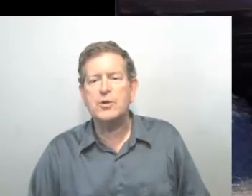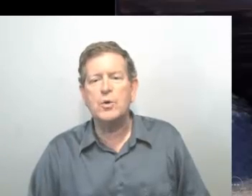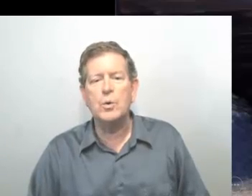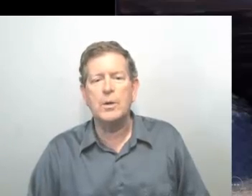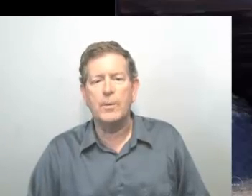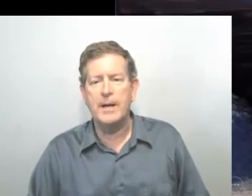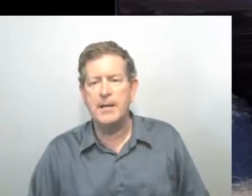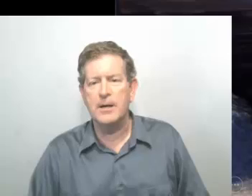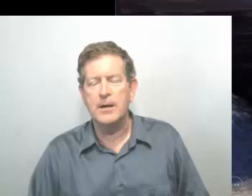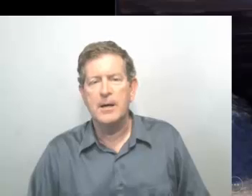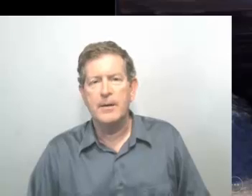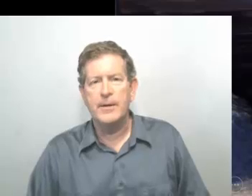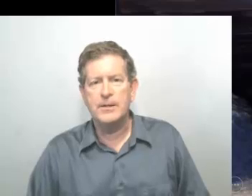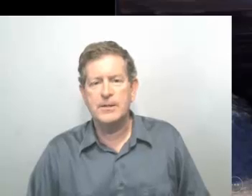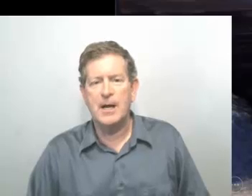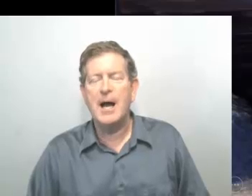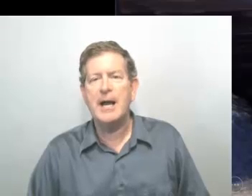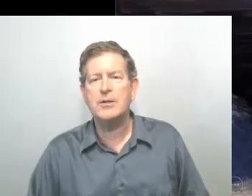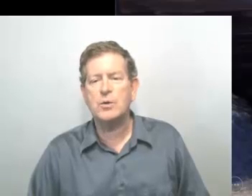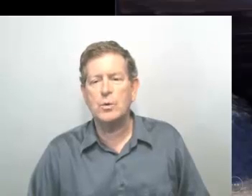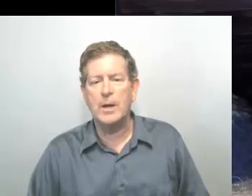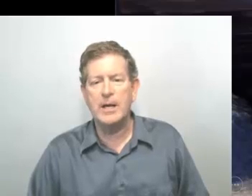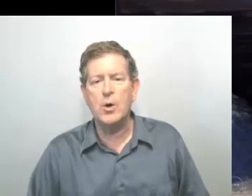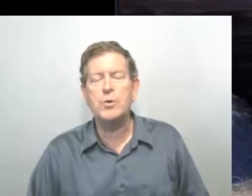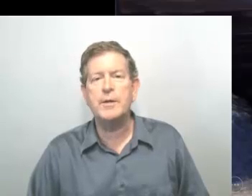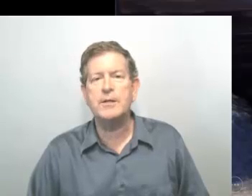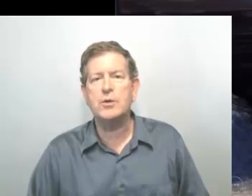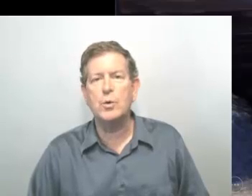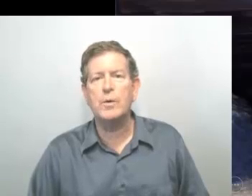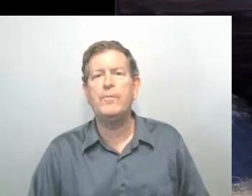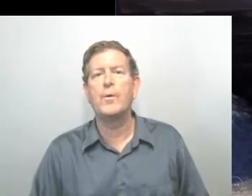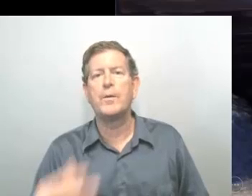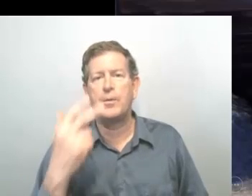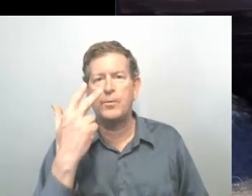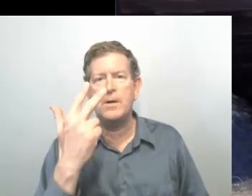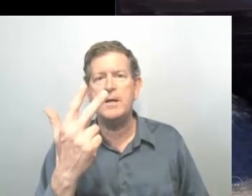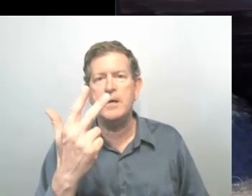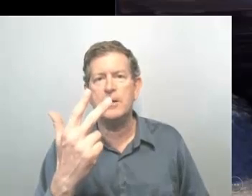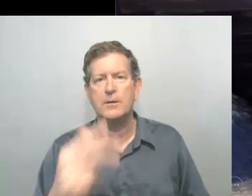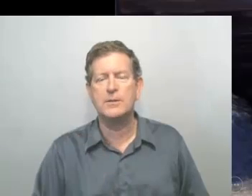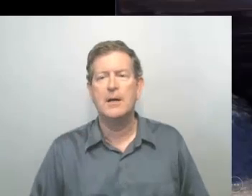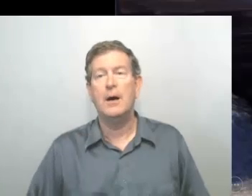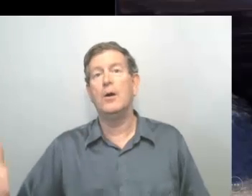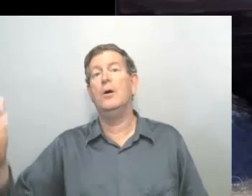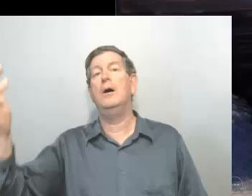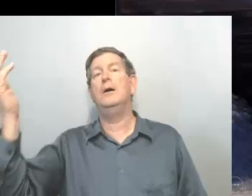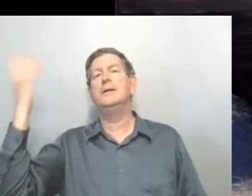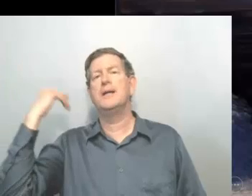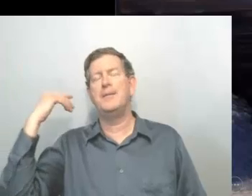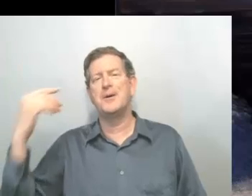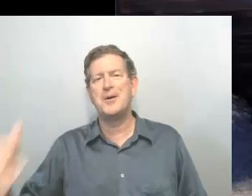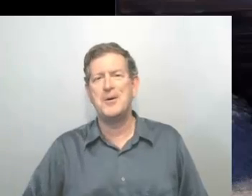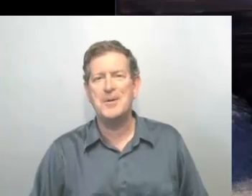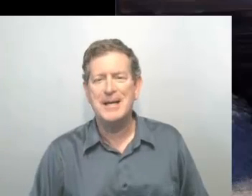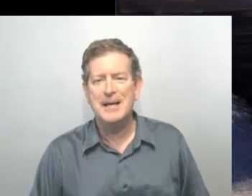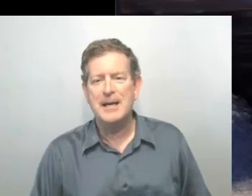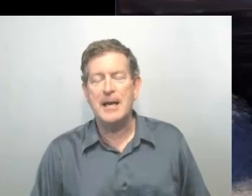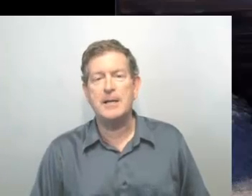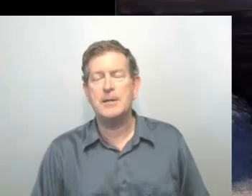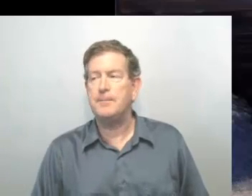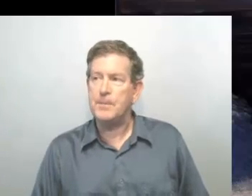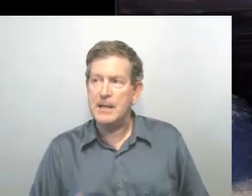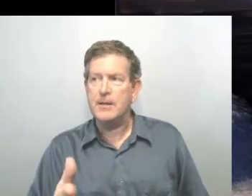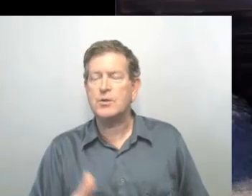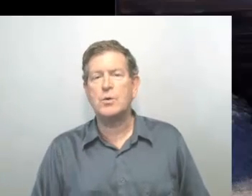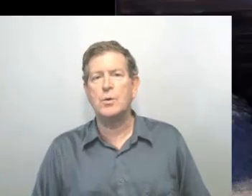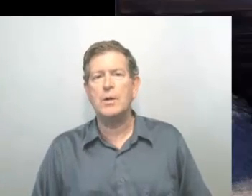this school right here. This is a high school. I go to this school for 3 years, a long time ago.